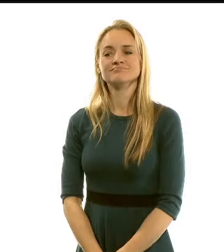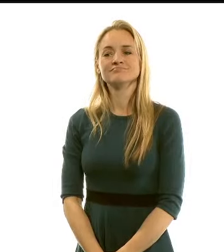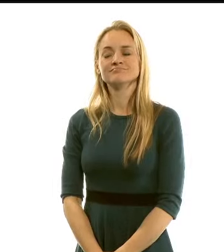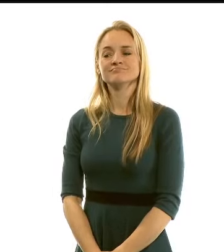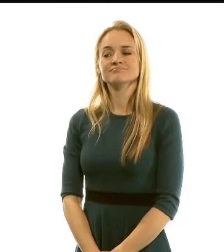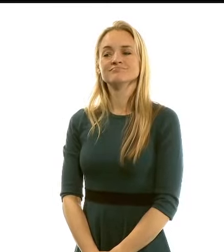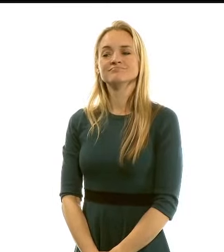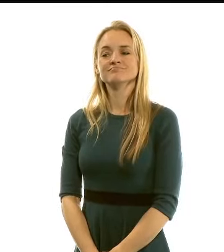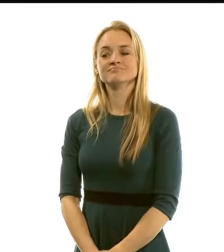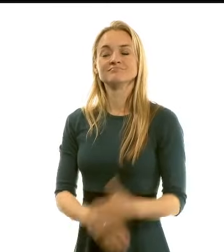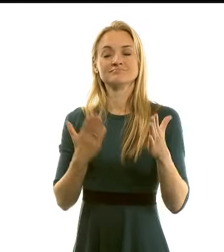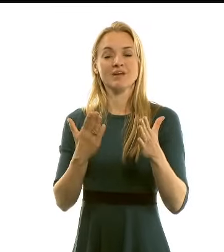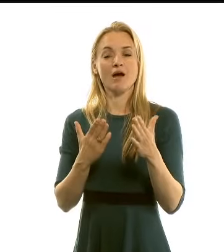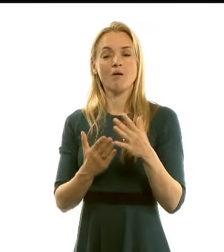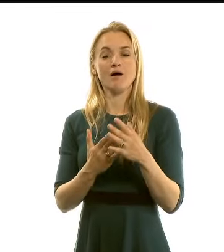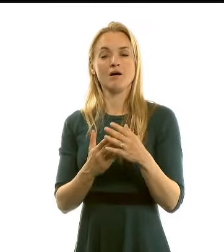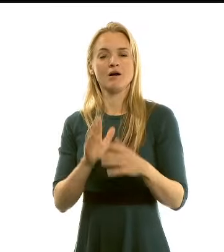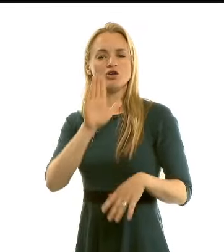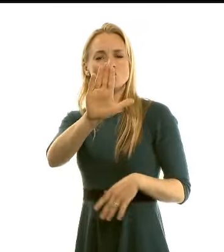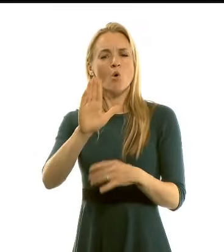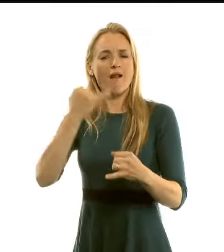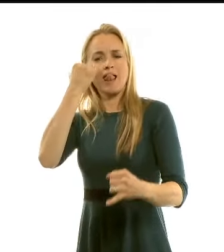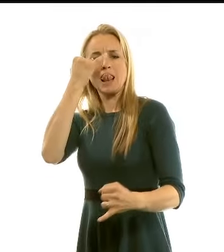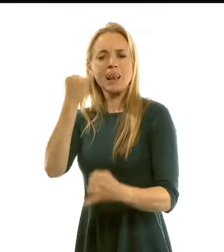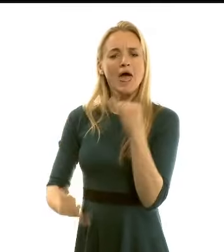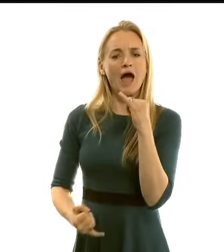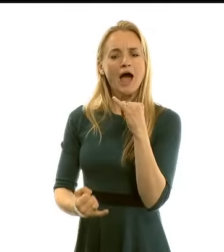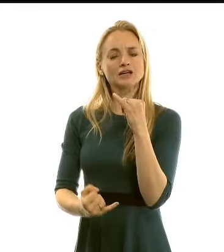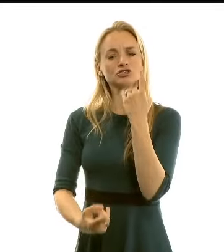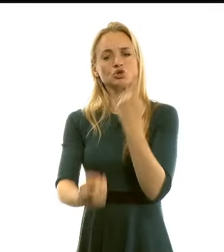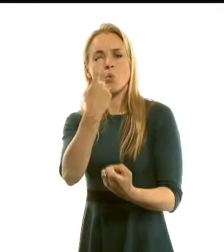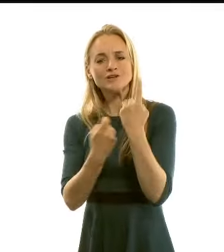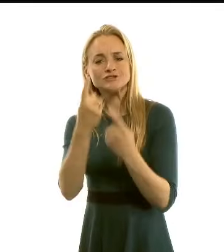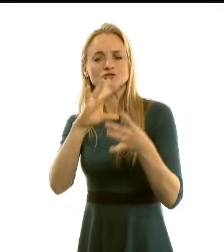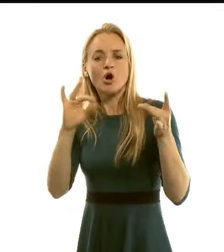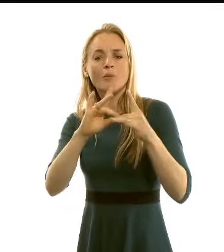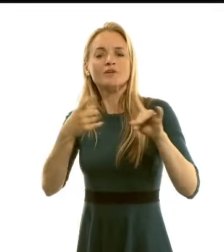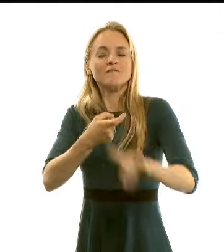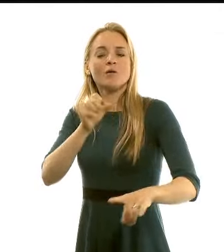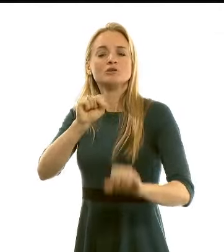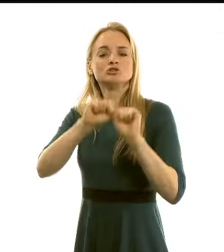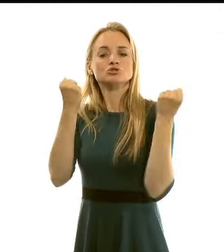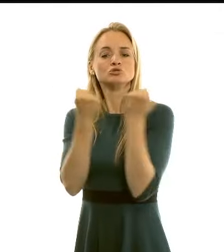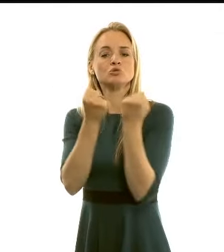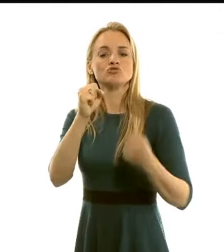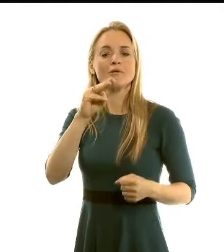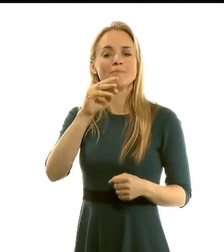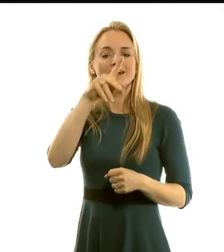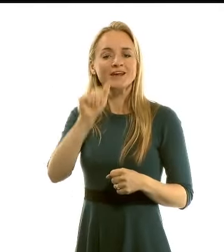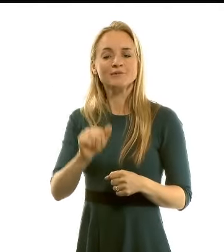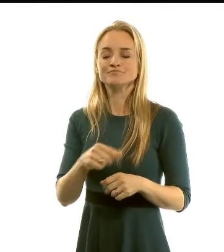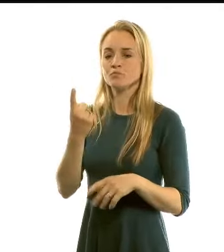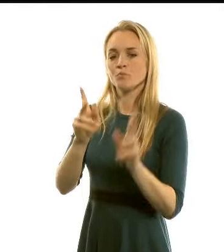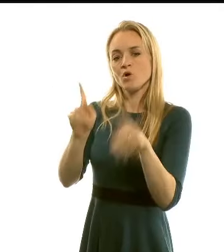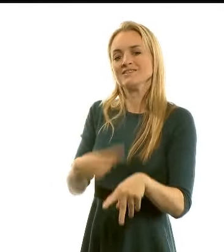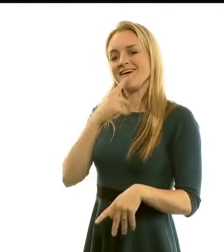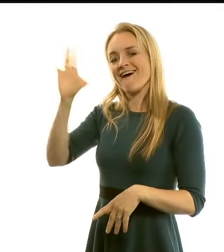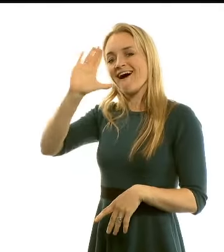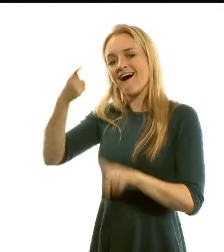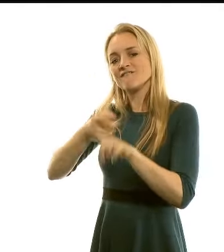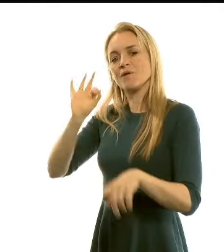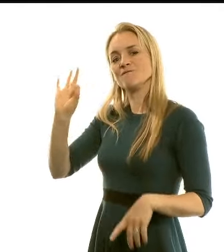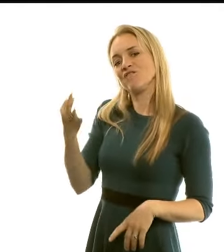let's have your last questions and comments on socials. This one says, hi from France. I'm watching LegoCon from my Lego room,